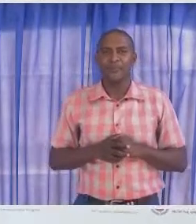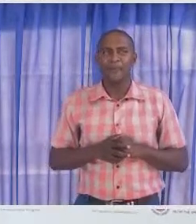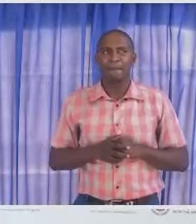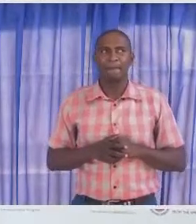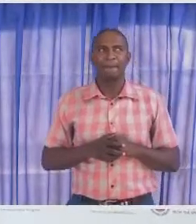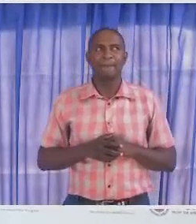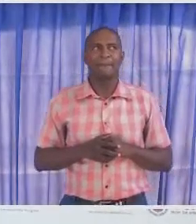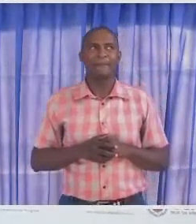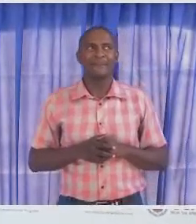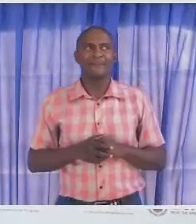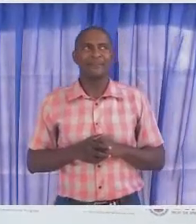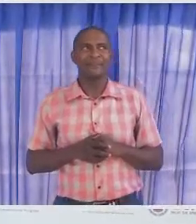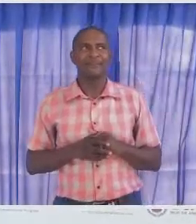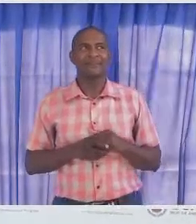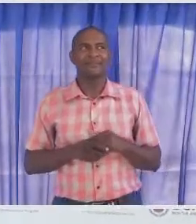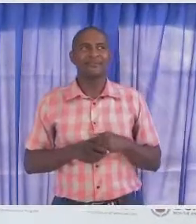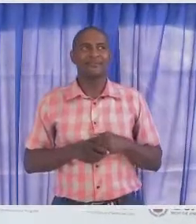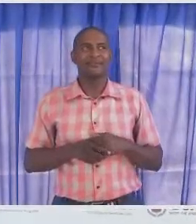We made it.